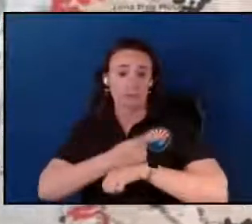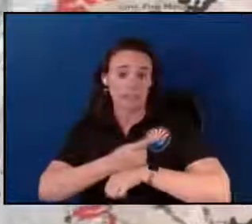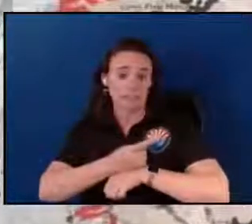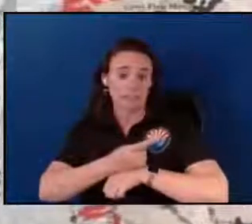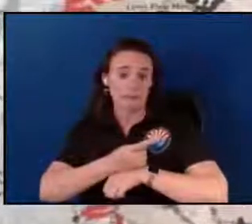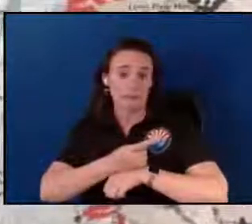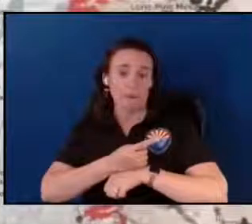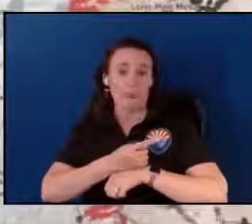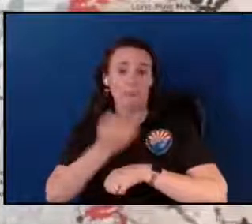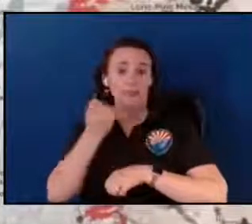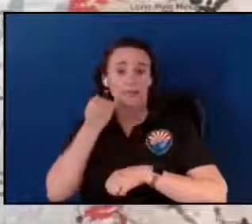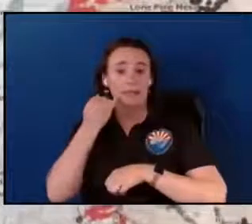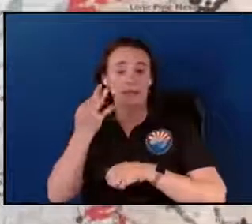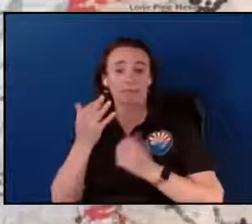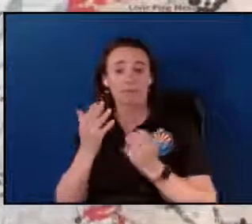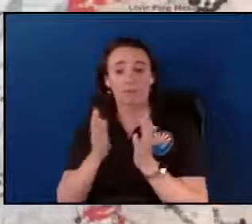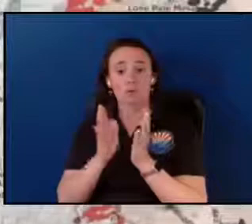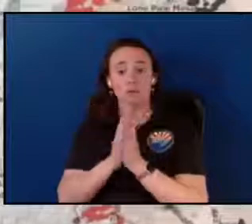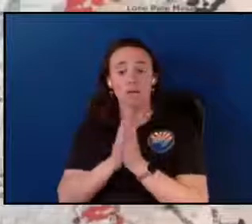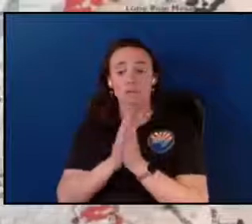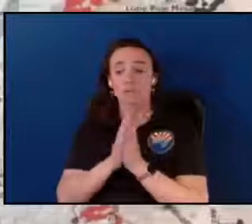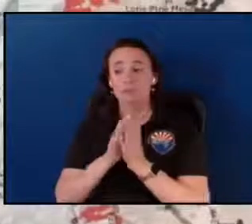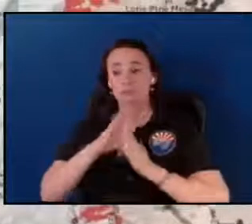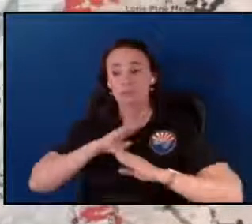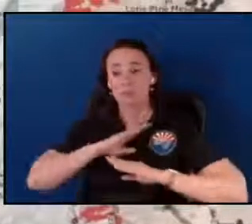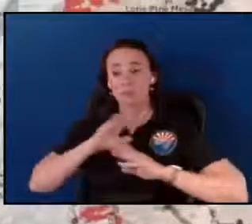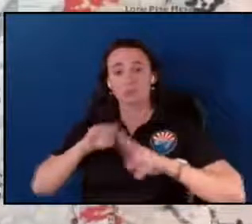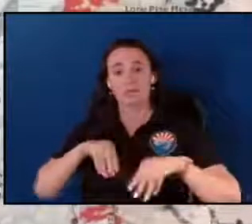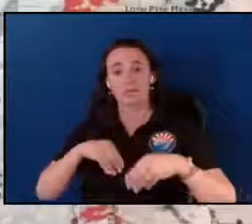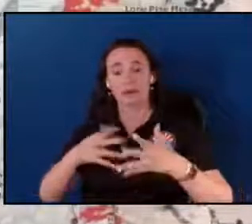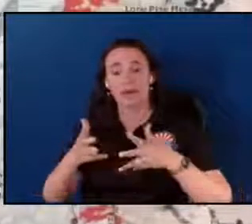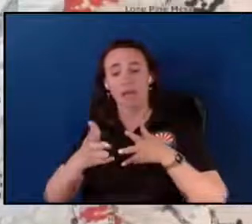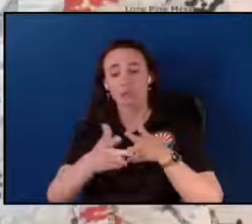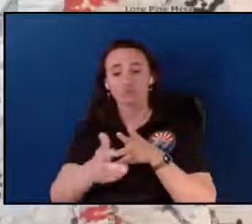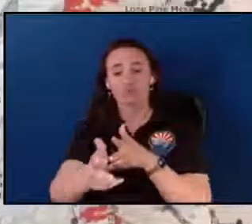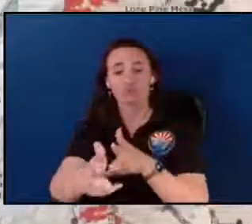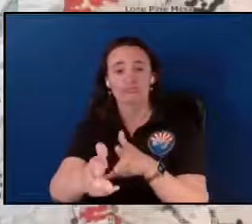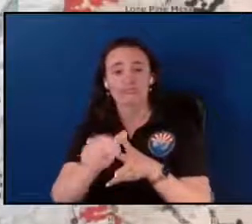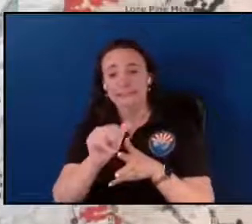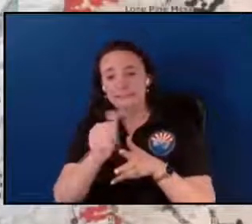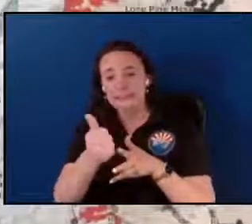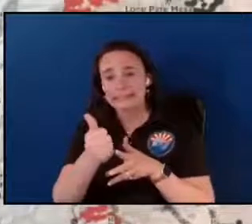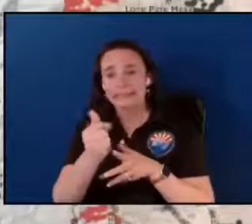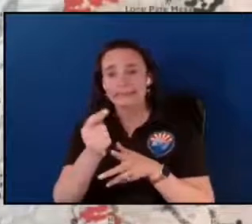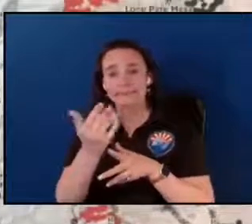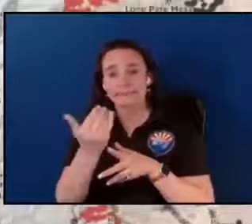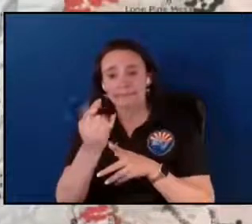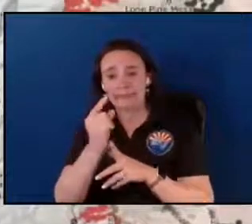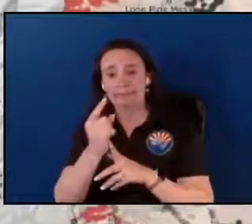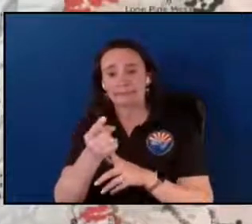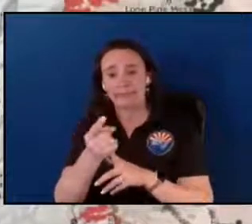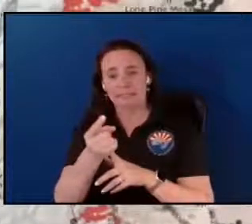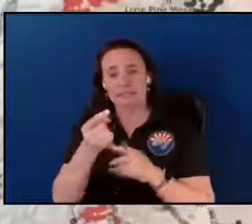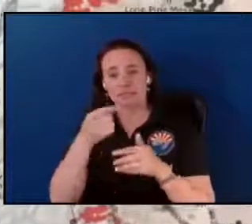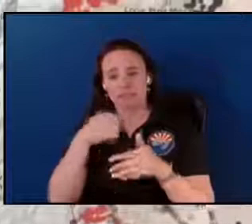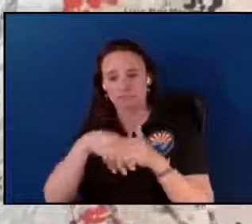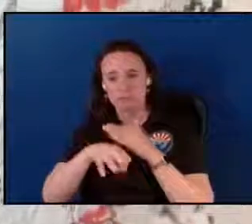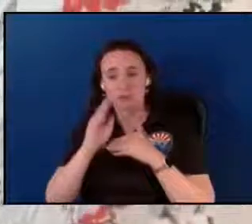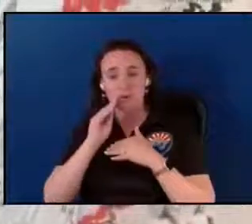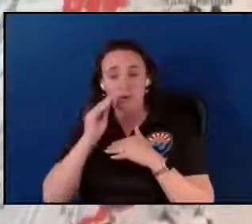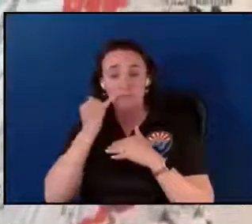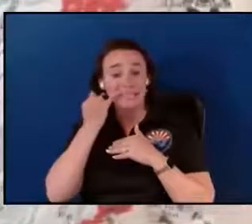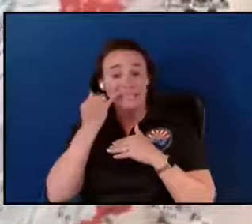if the request is adequate, we do provide an escort in there for 10 to 15 minutes to get you in there, if operations deems it safe to do